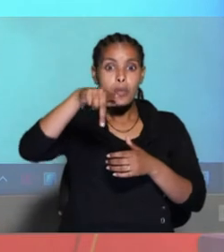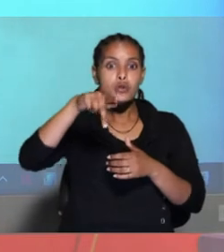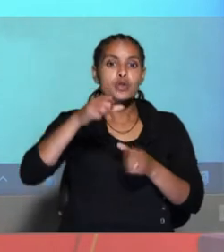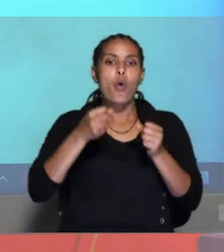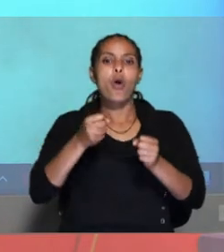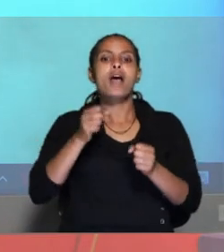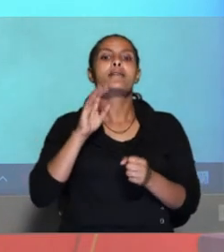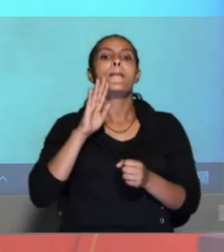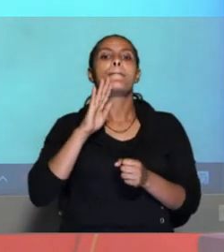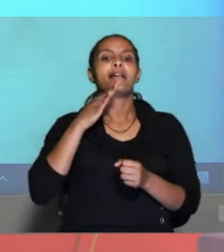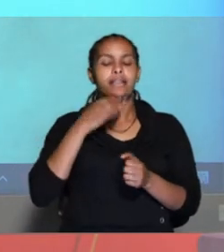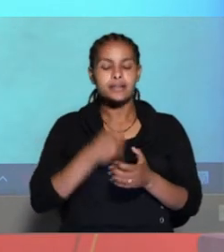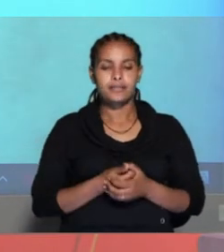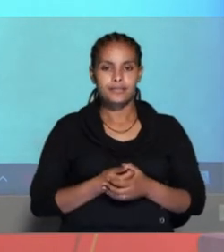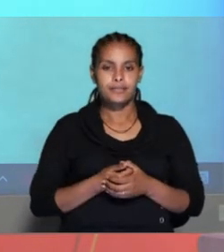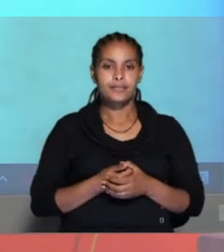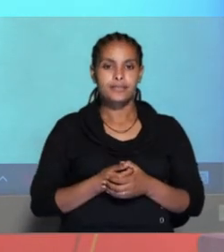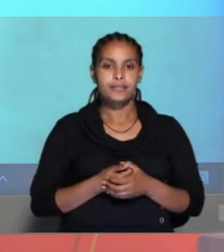base.